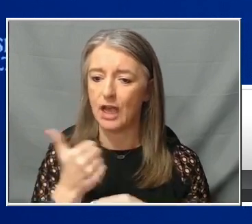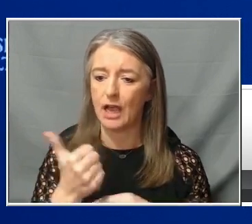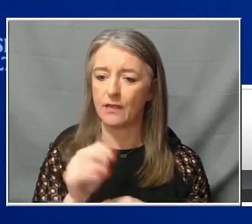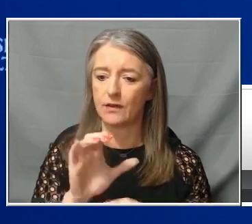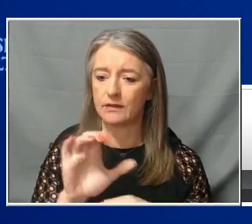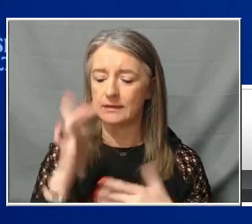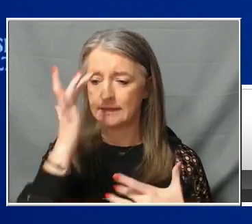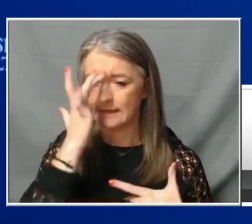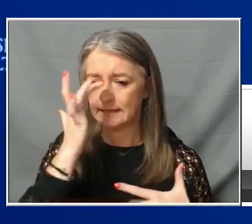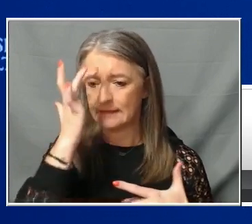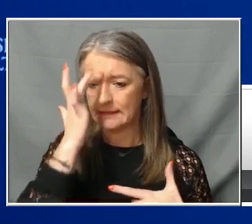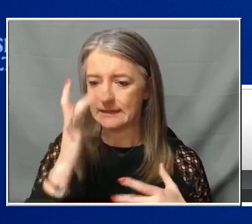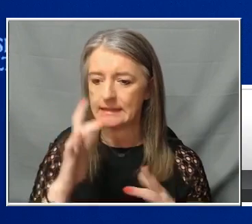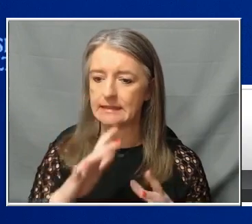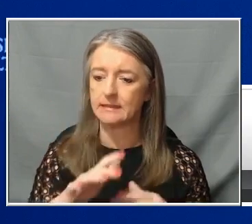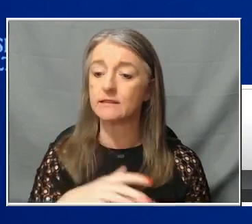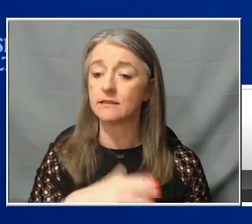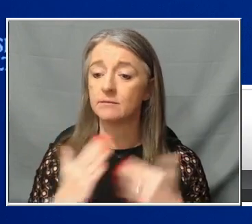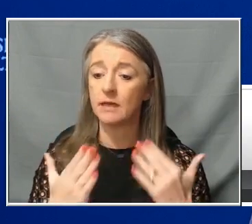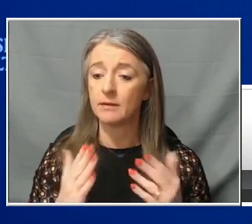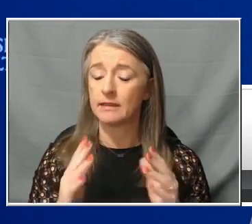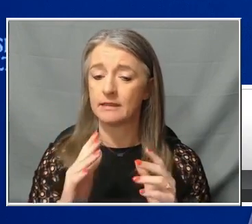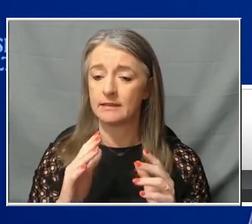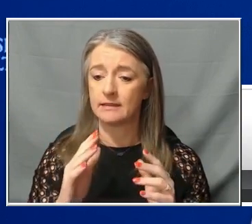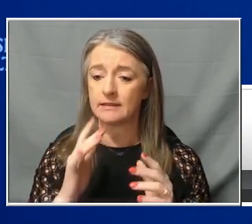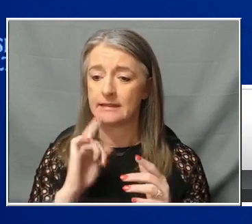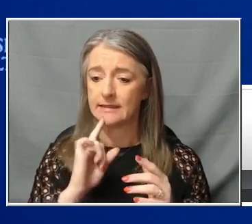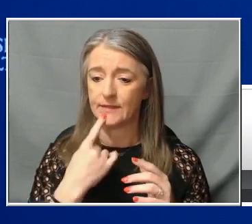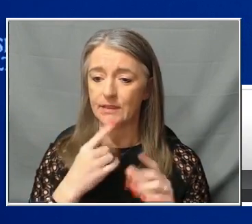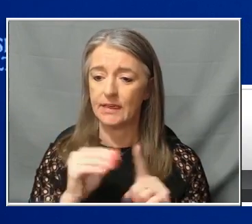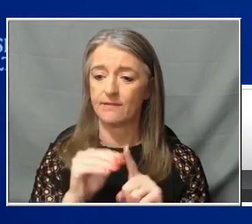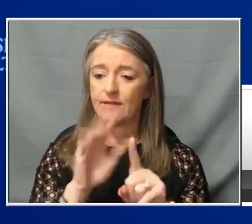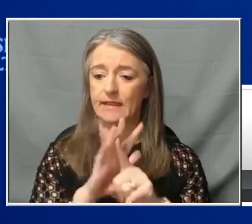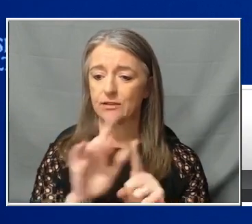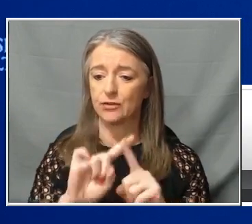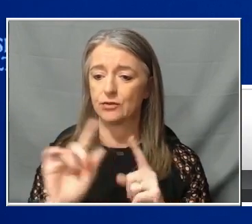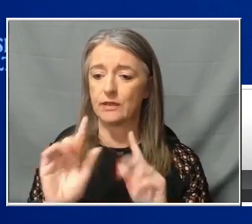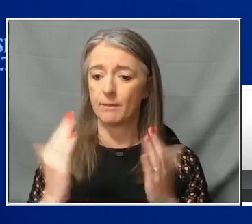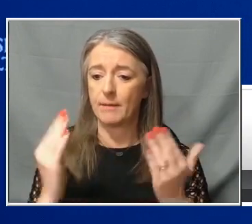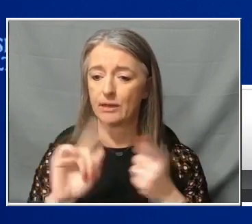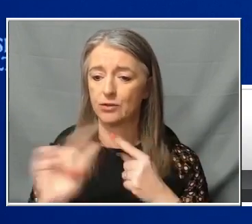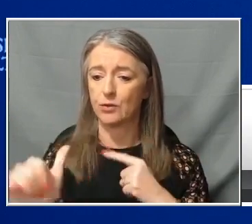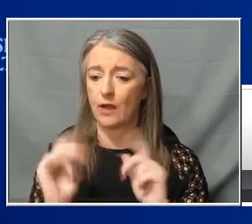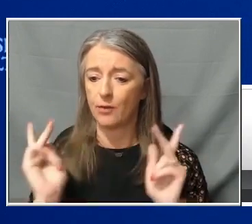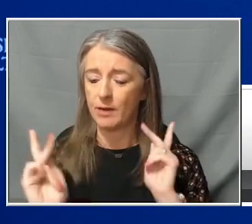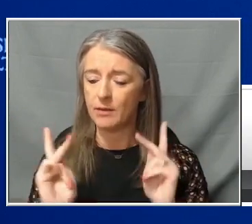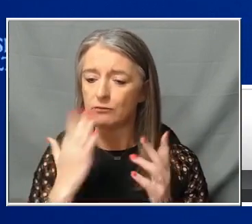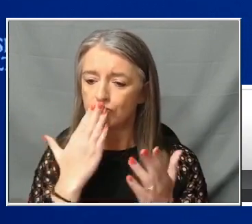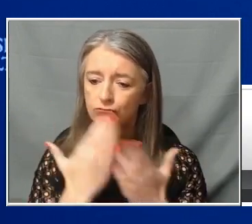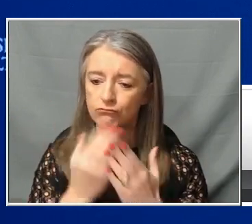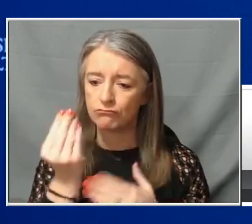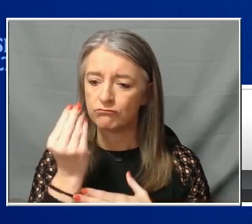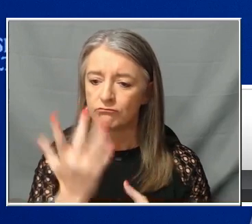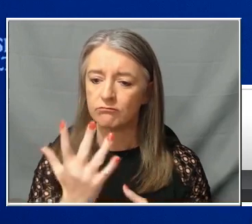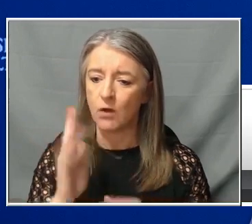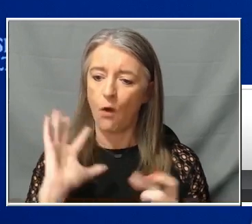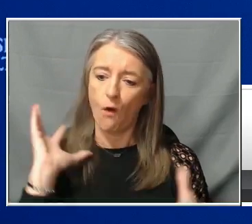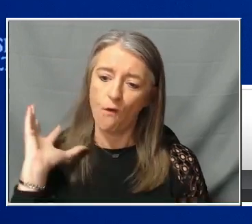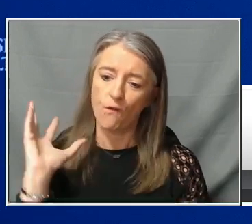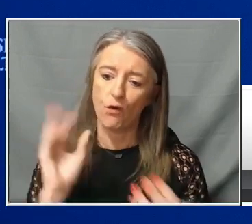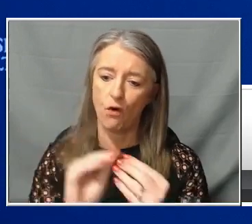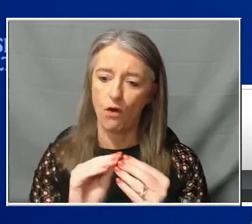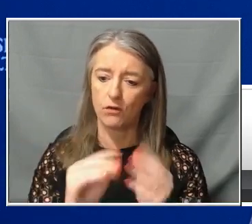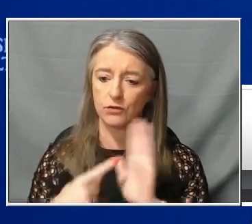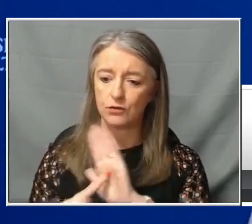conditions, which are going to be disproportionately severely affected compared to other people. But this is just good information, I think, overall, showing that